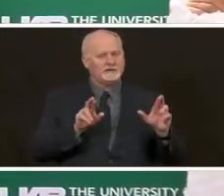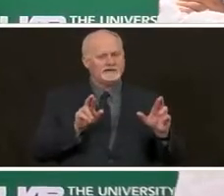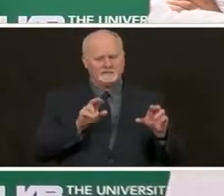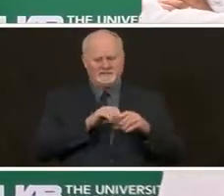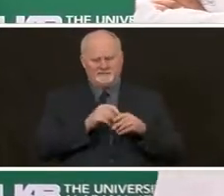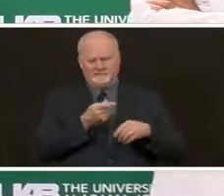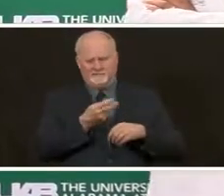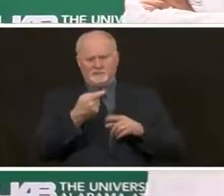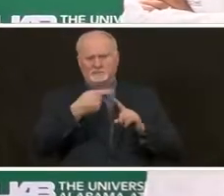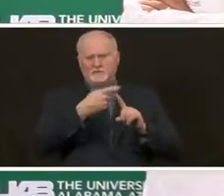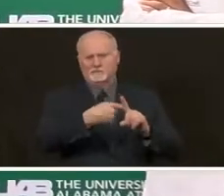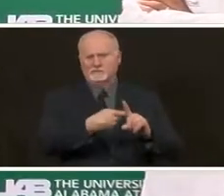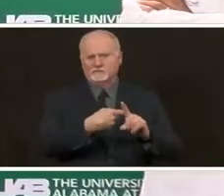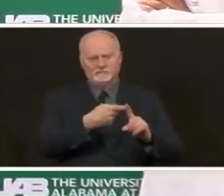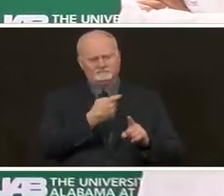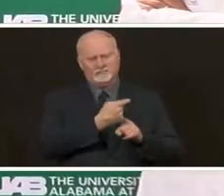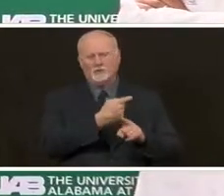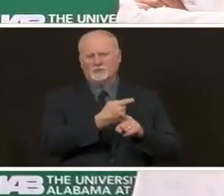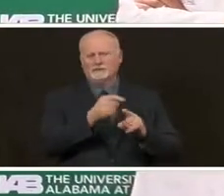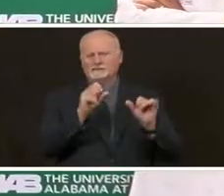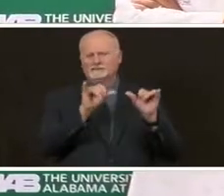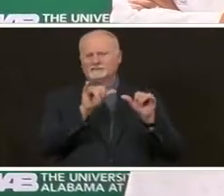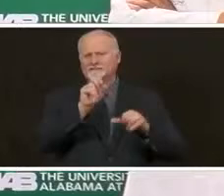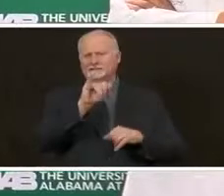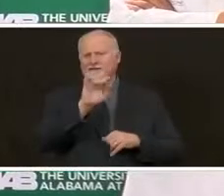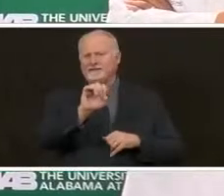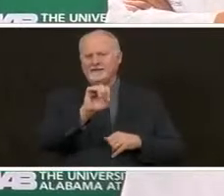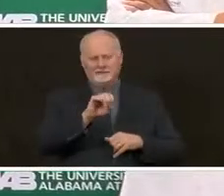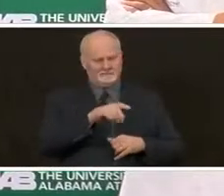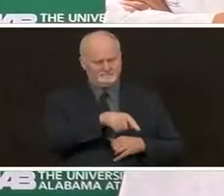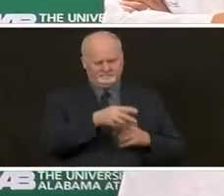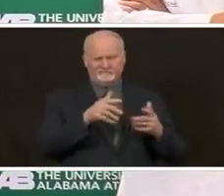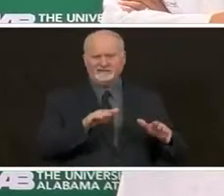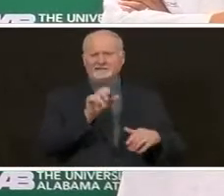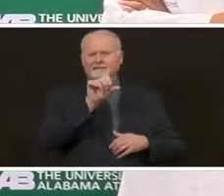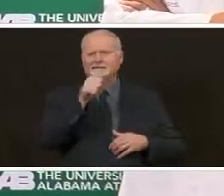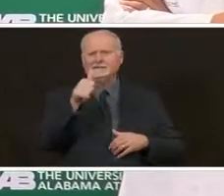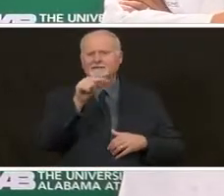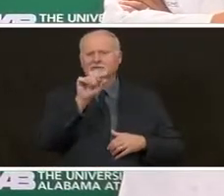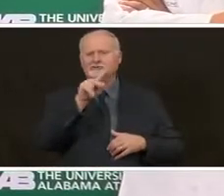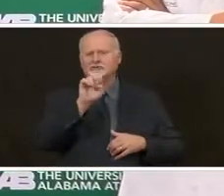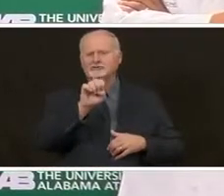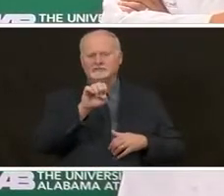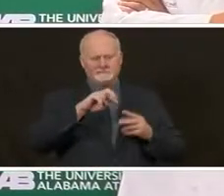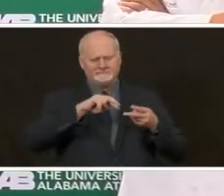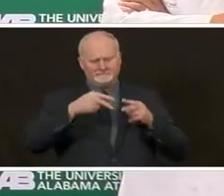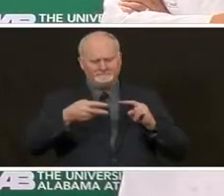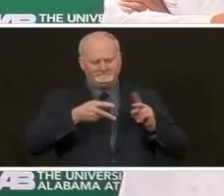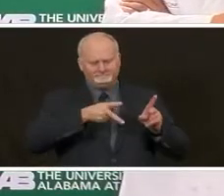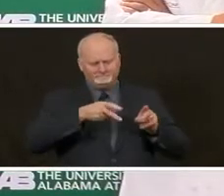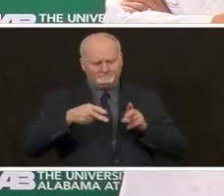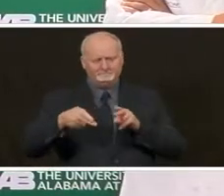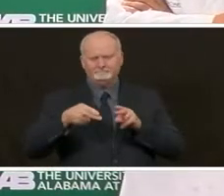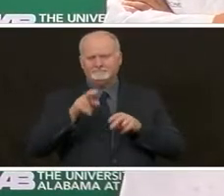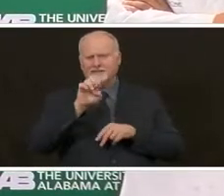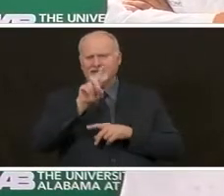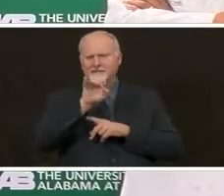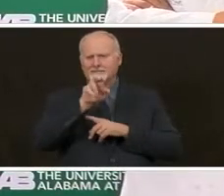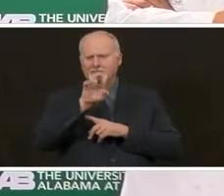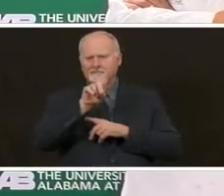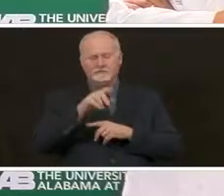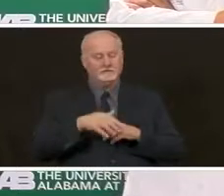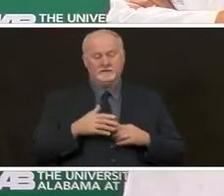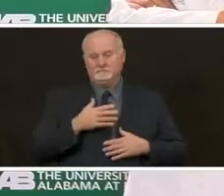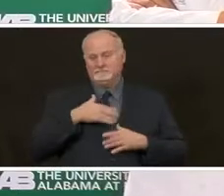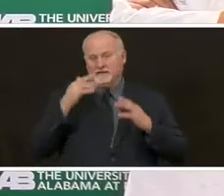coming months in terms of appropriate size that are 10 gene edited for us to begin the phase 1 clinical trial. So my